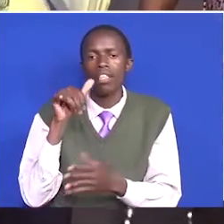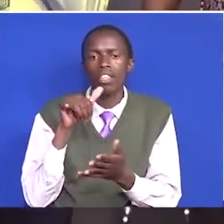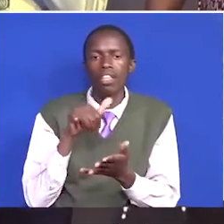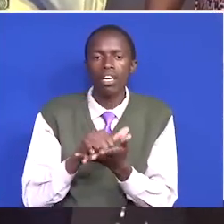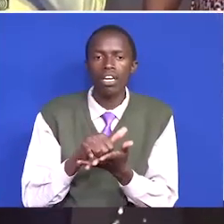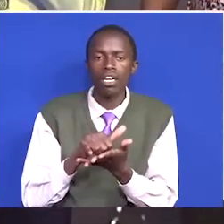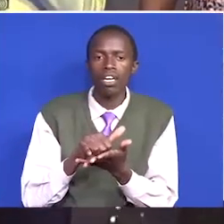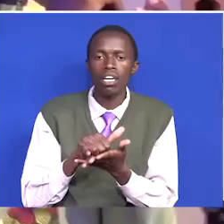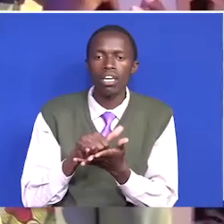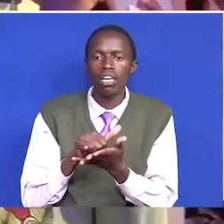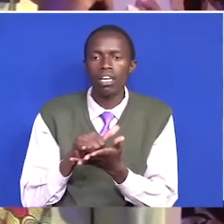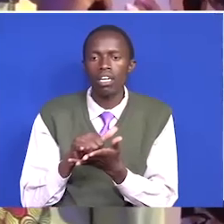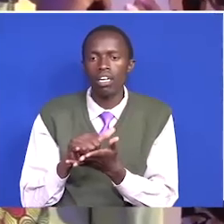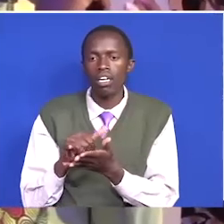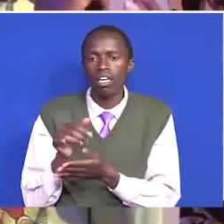God.